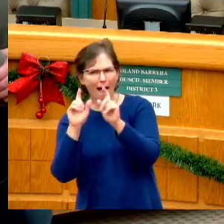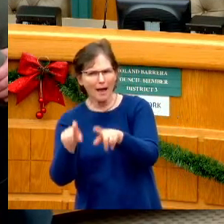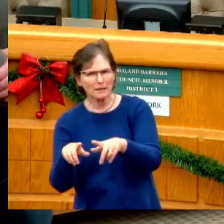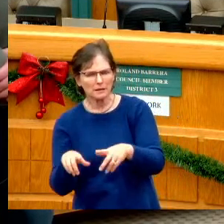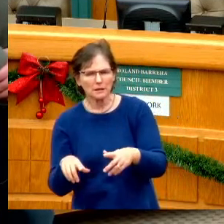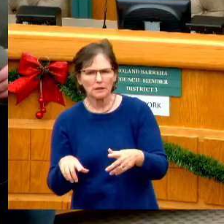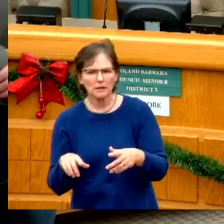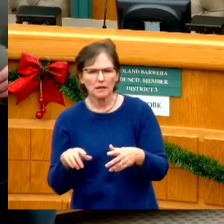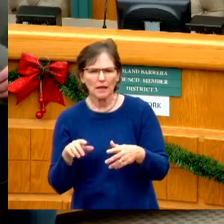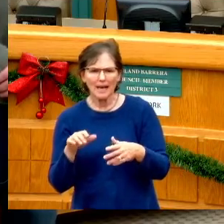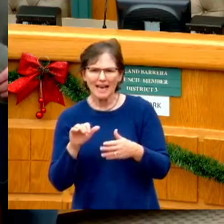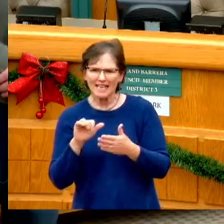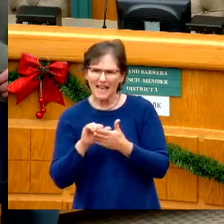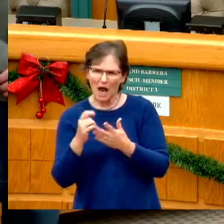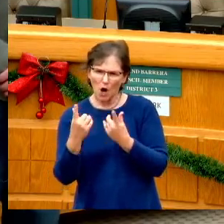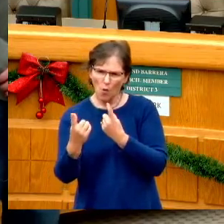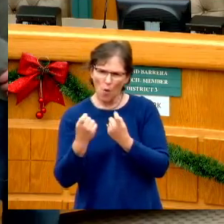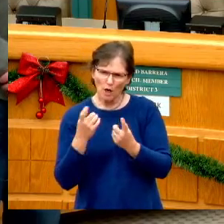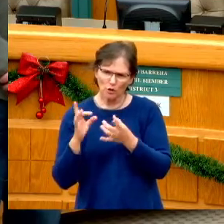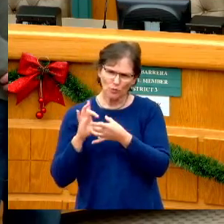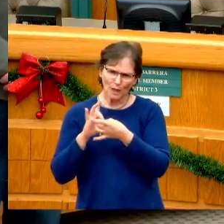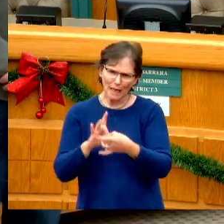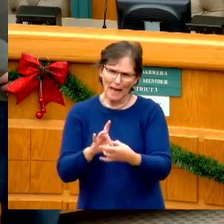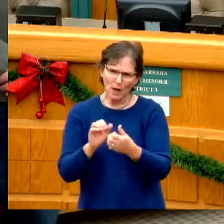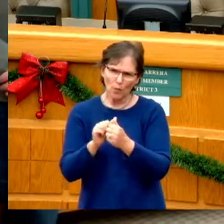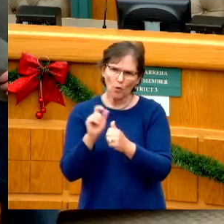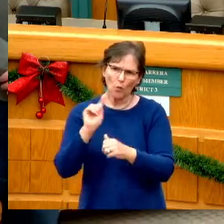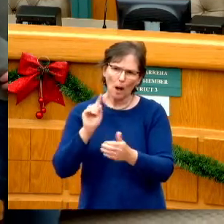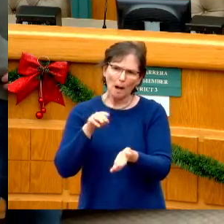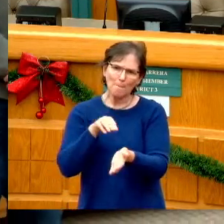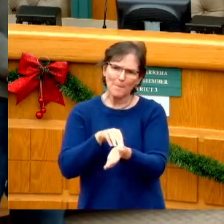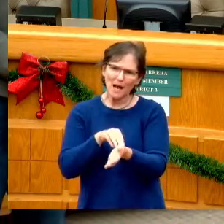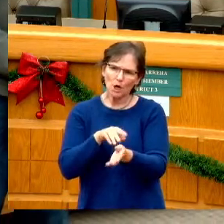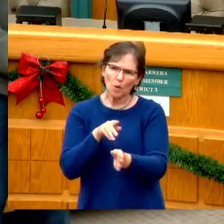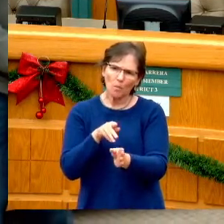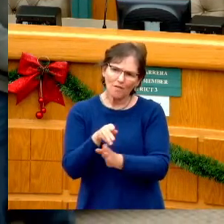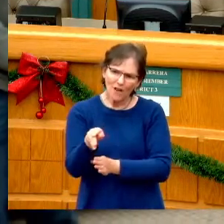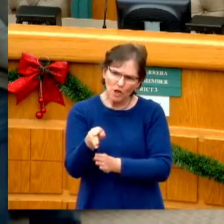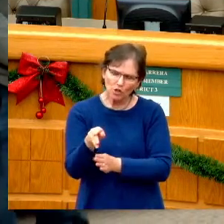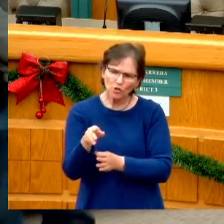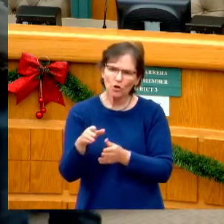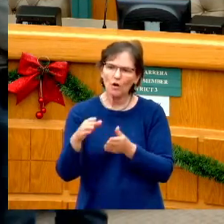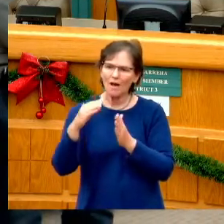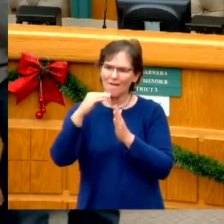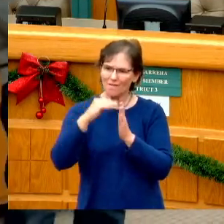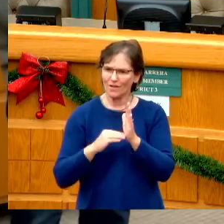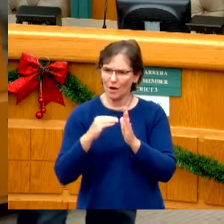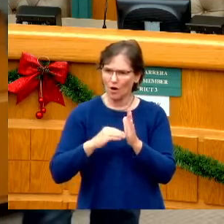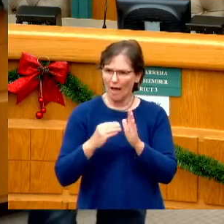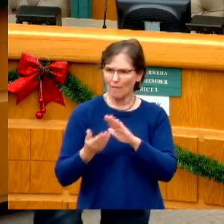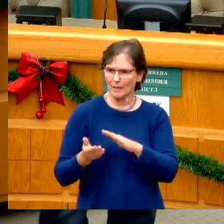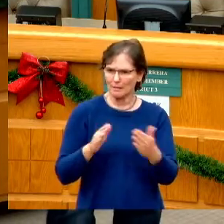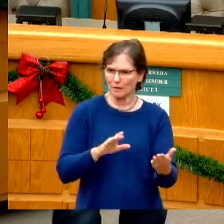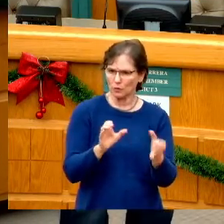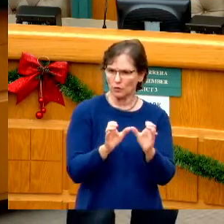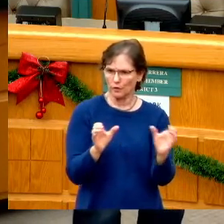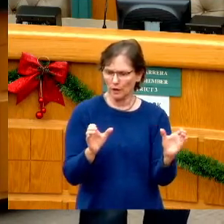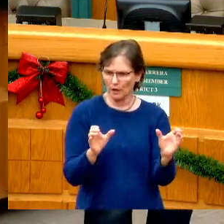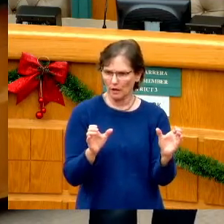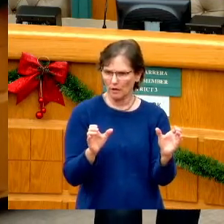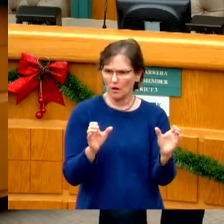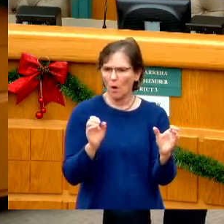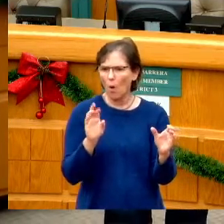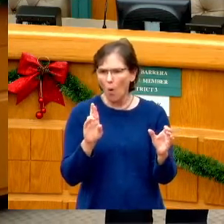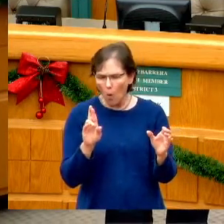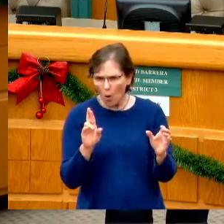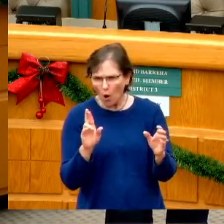to fill out a certain portion of the form, or was it a question about which portion of the form counts as